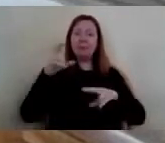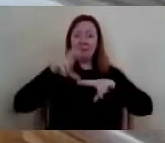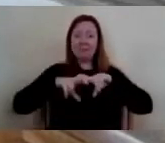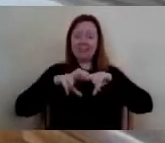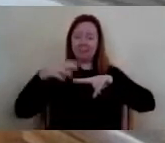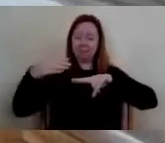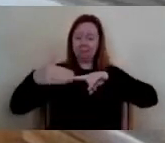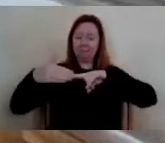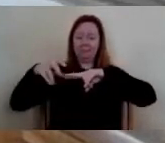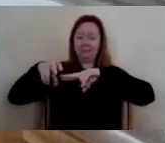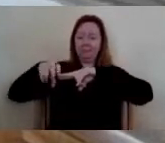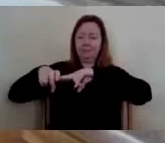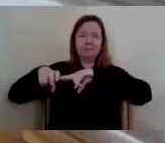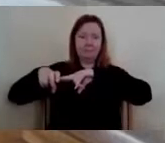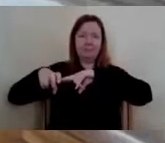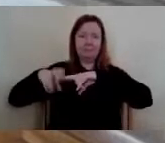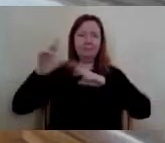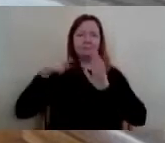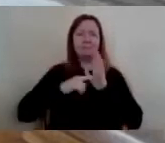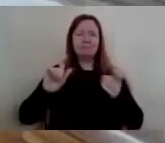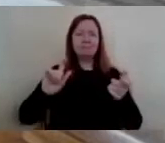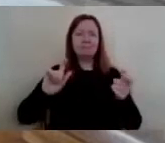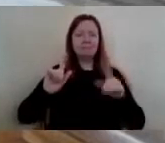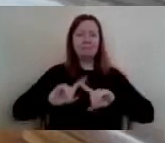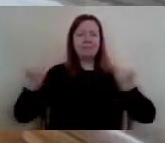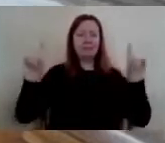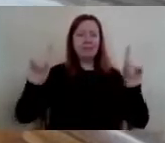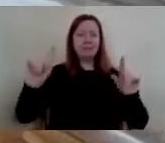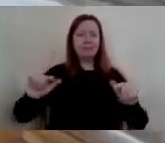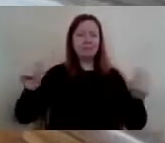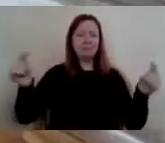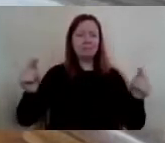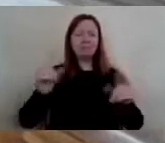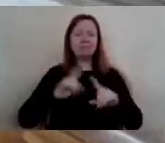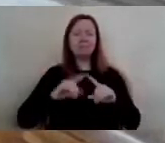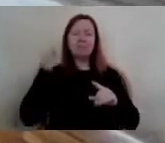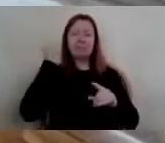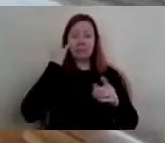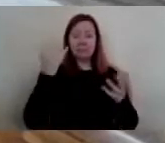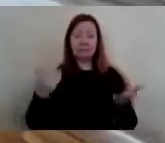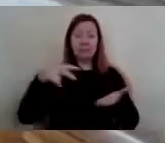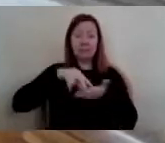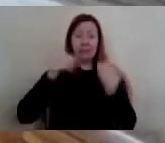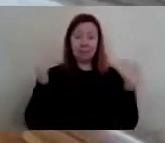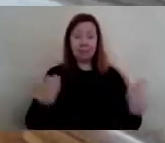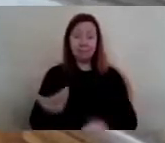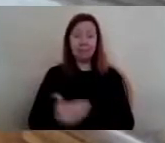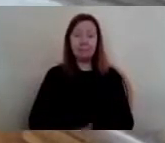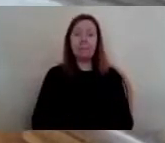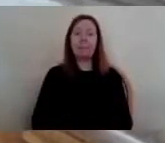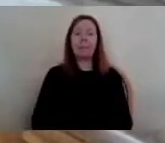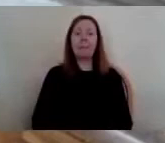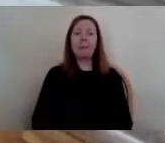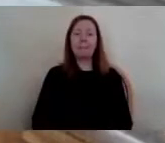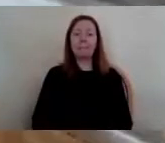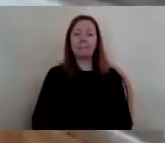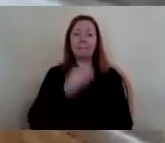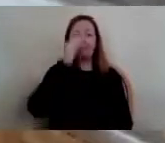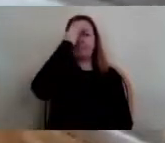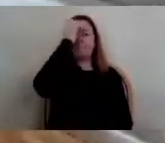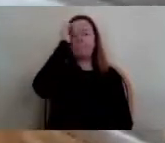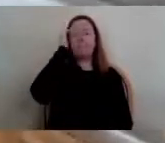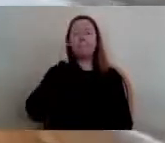of your chair and I'll give you an alternative demonstration. But for those of you that can, go ahead and stand up with me. Give me 1 second to